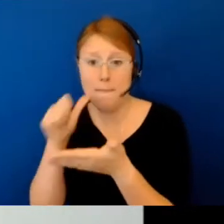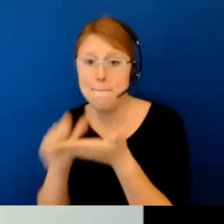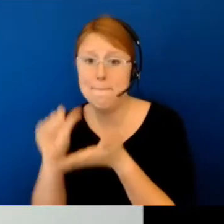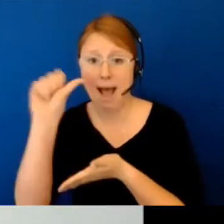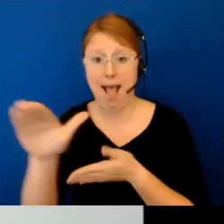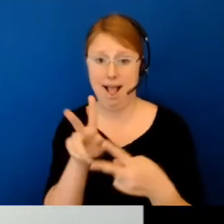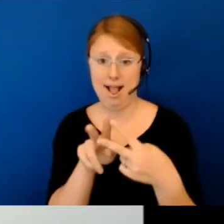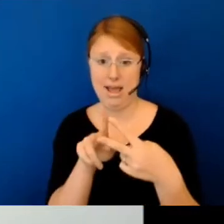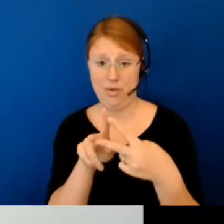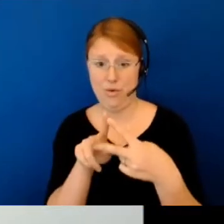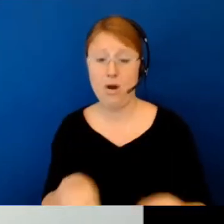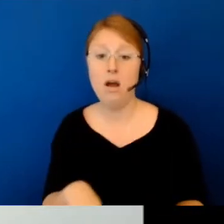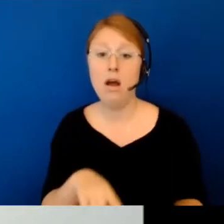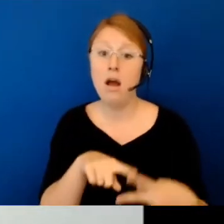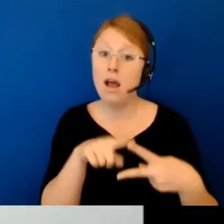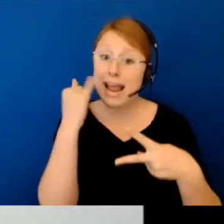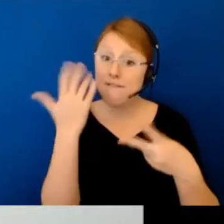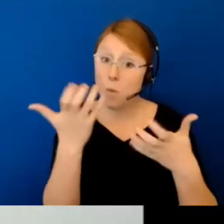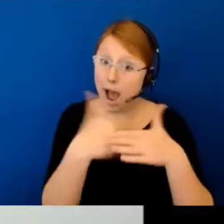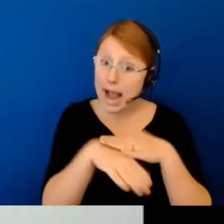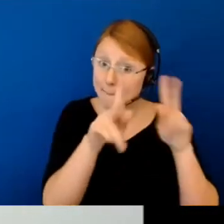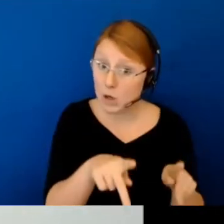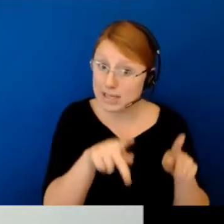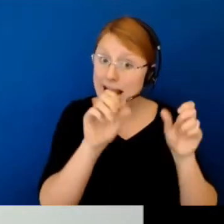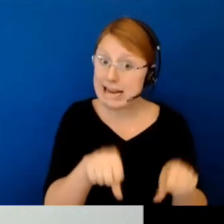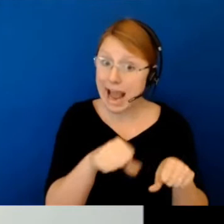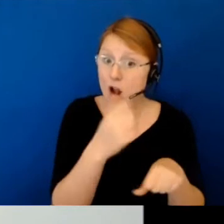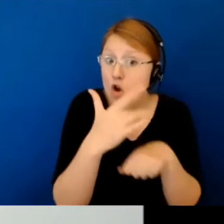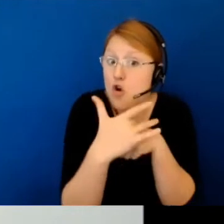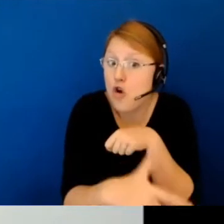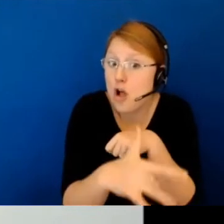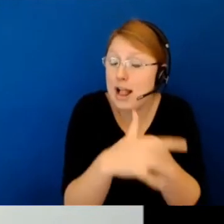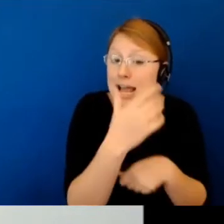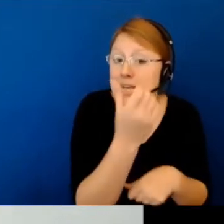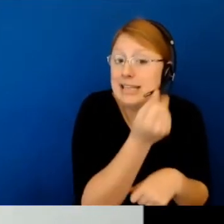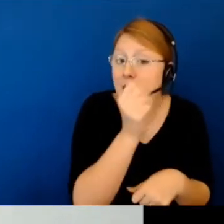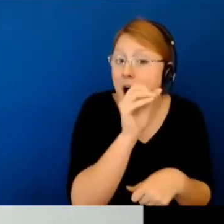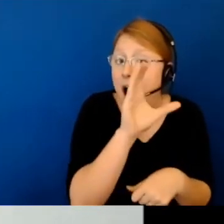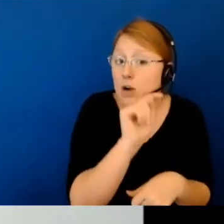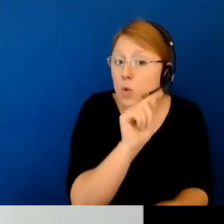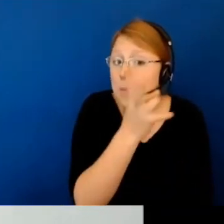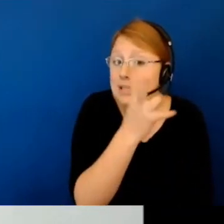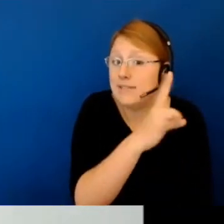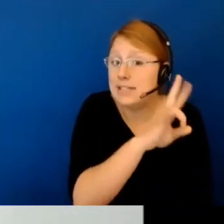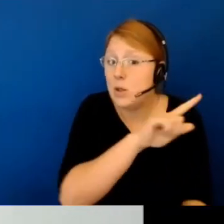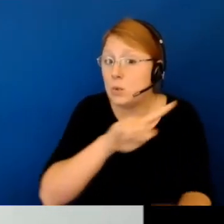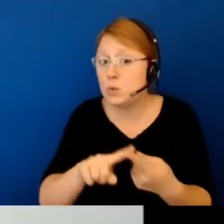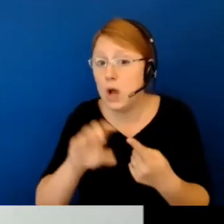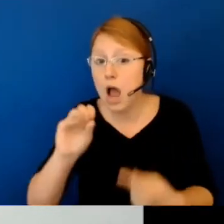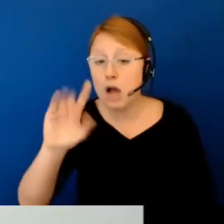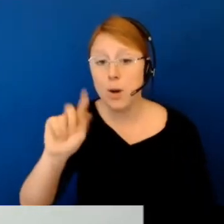voting process, which starts on Saturday, October 17th, and it runs through Friday, October